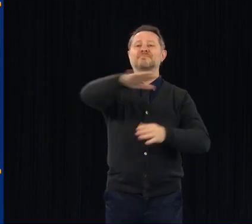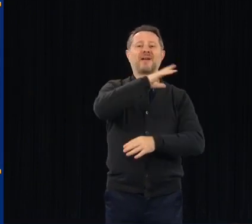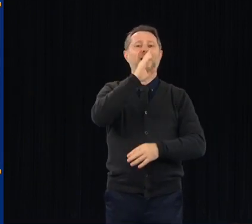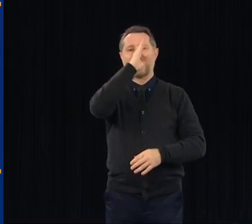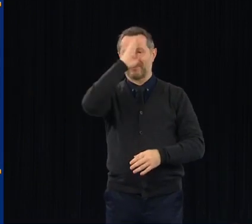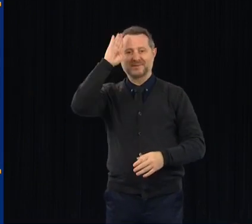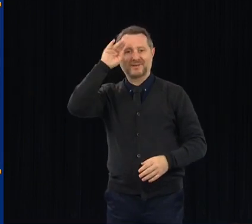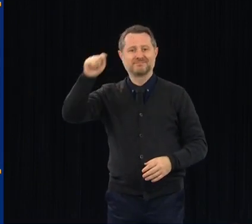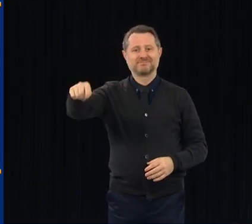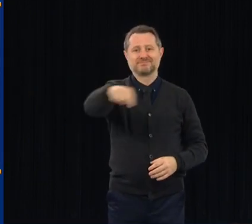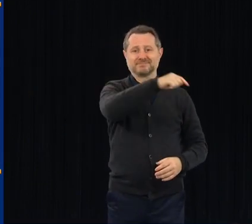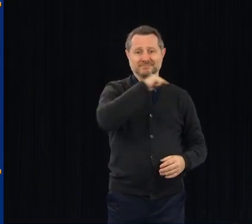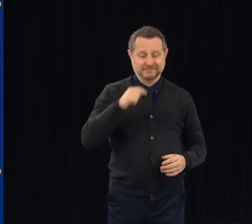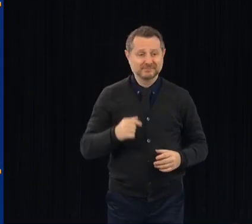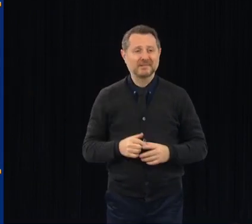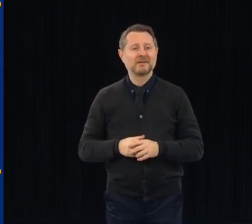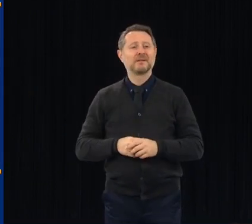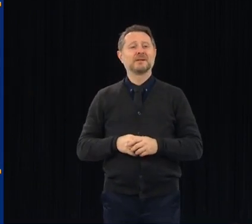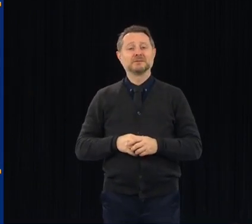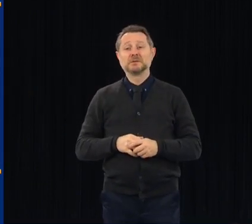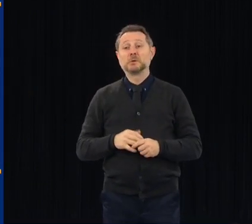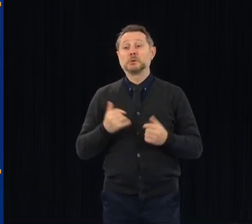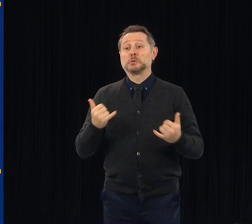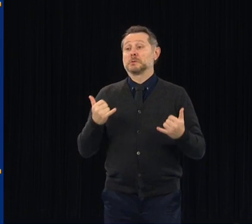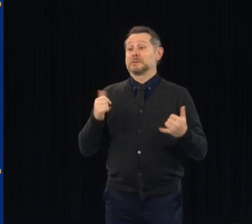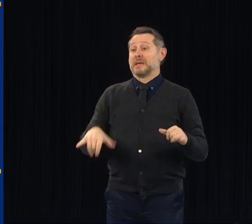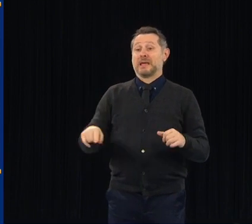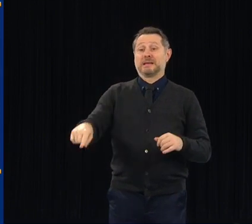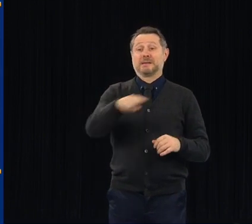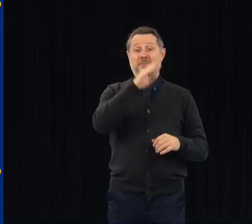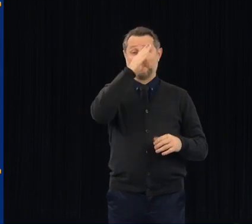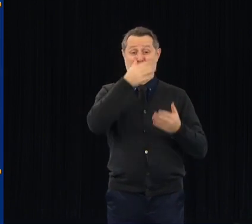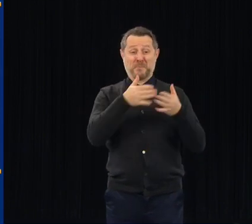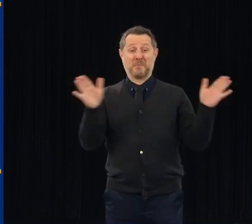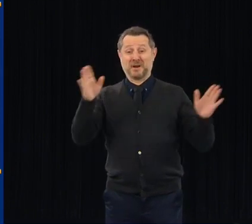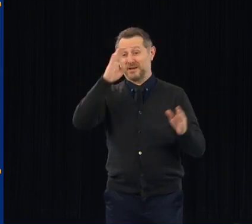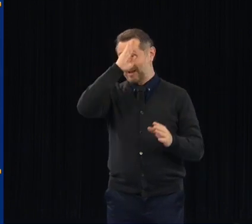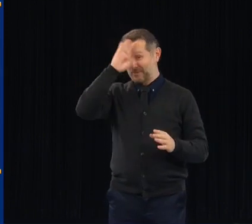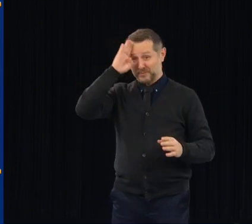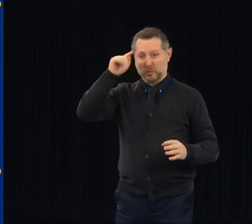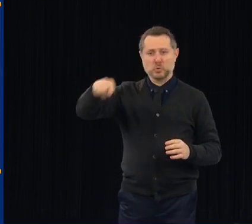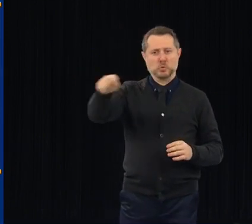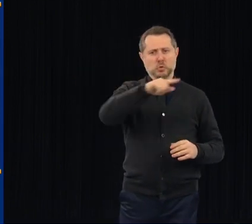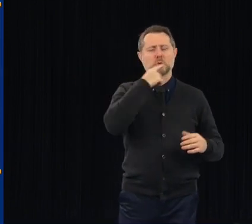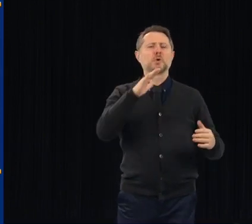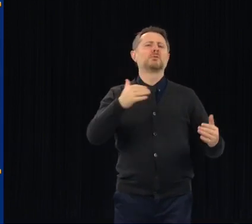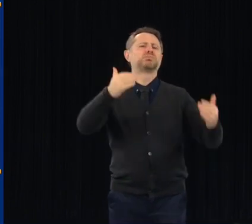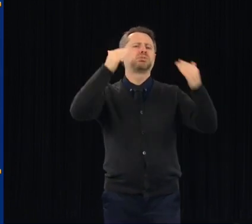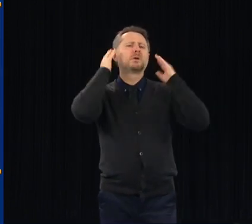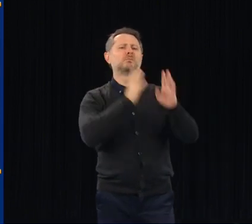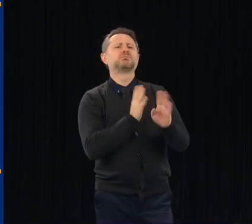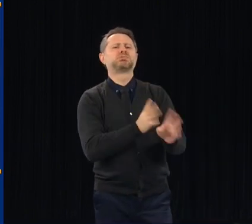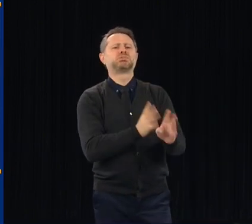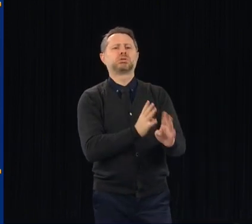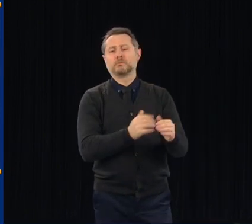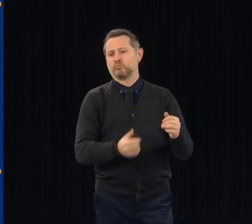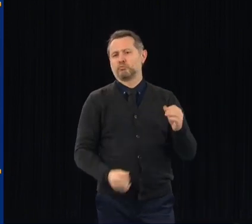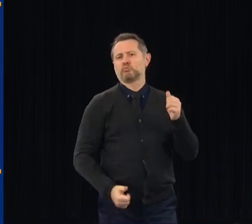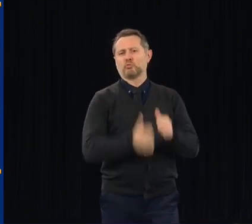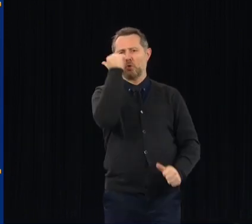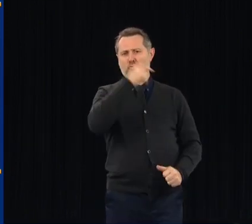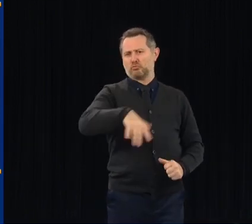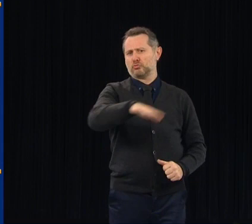hospital system, H&H, was a system that was under stress to begin with, before any of this.